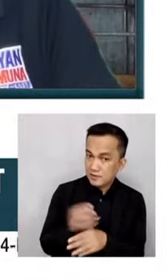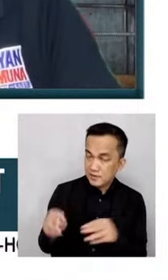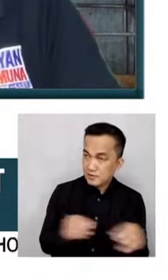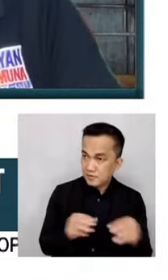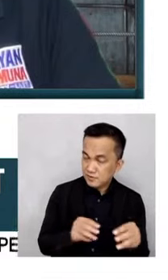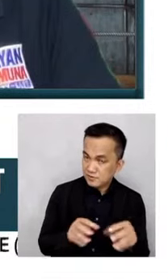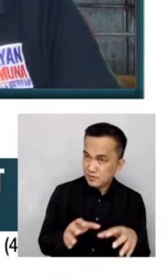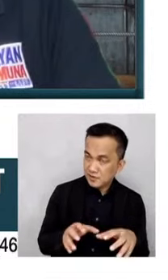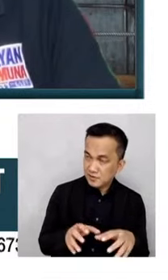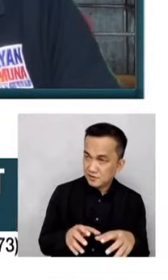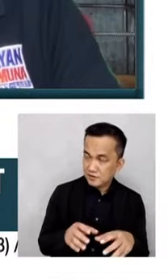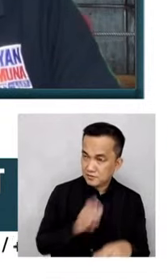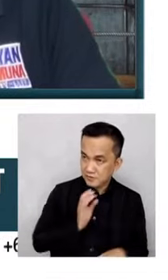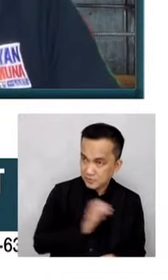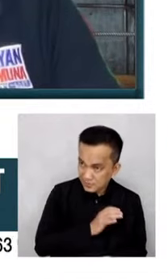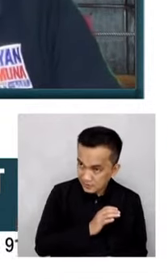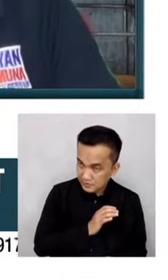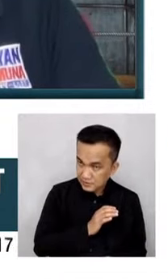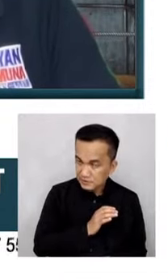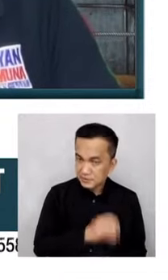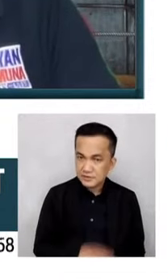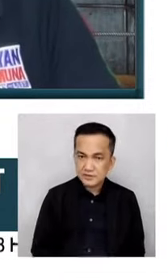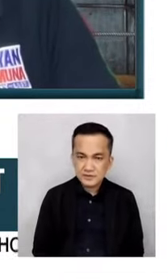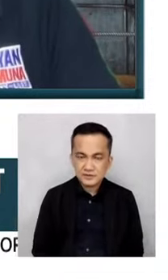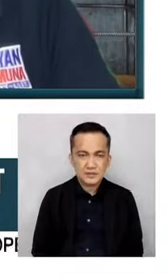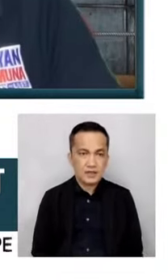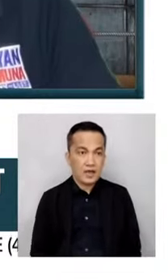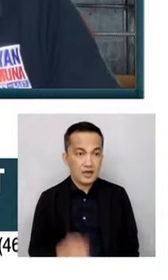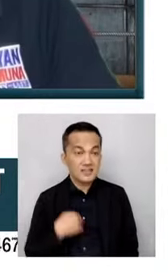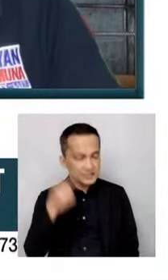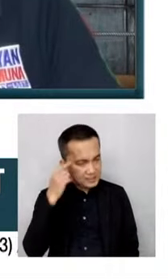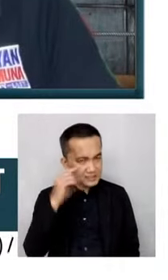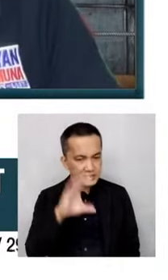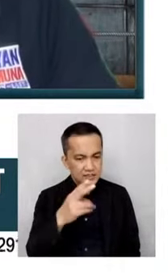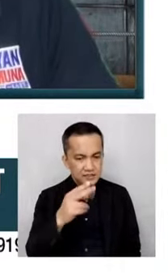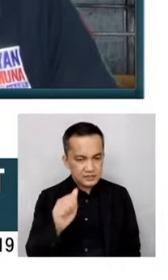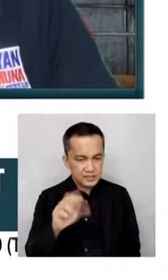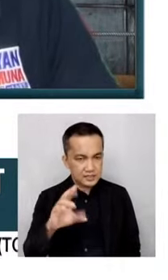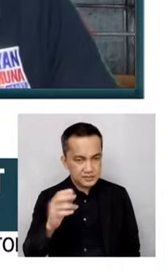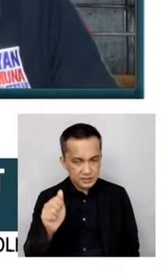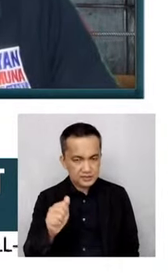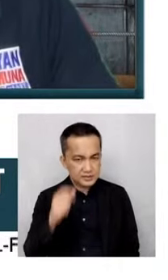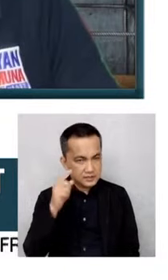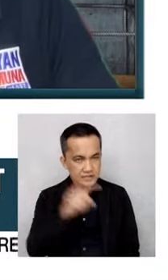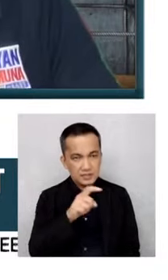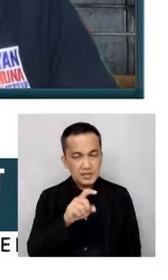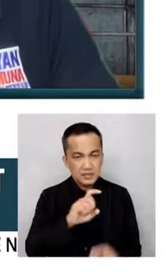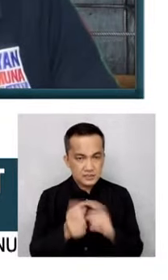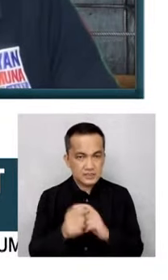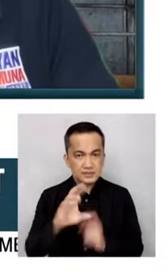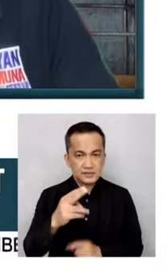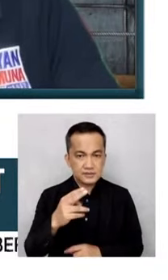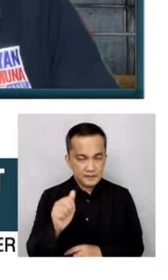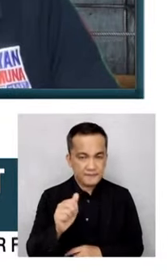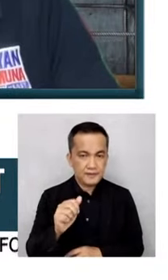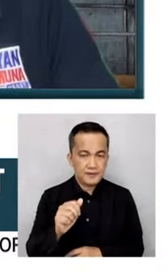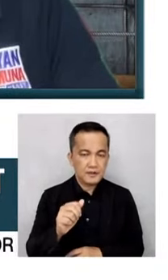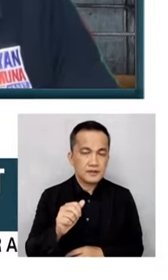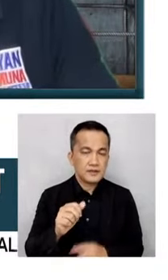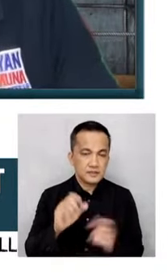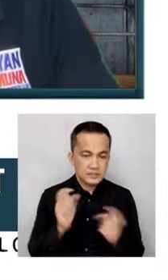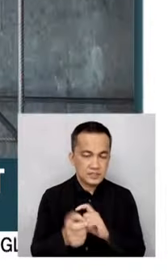Representatives? The move the cha-cha is one, mm-hmm. I think. Because if they amend the cha-cha, the